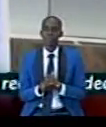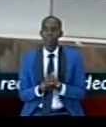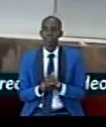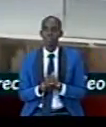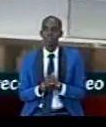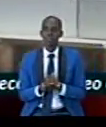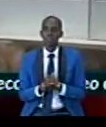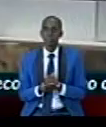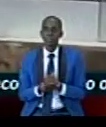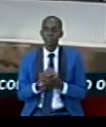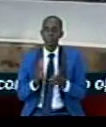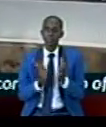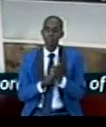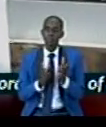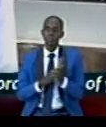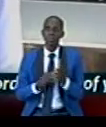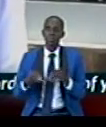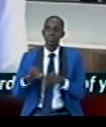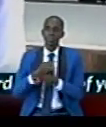Praise my Master Jesus.